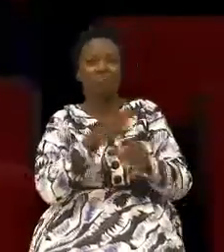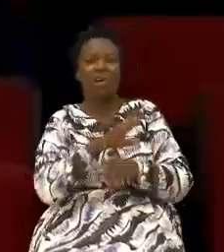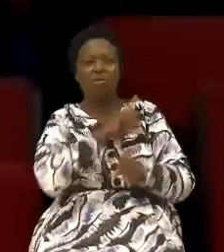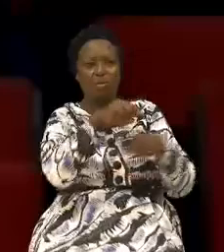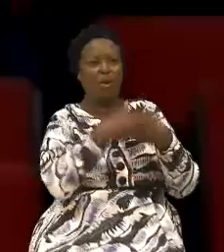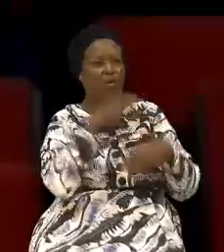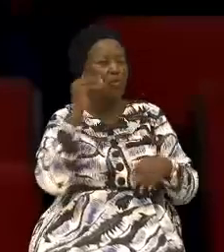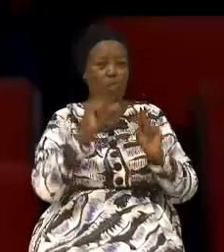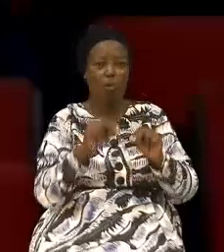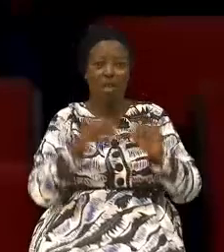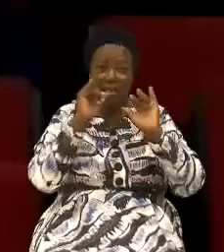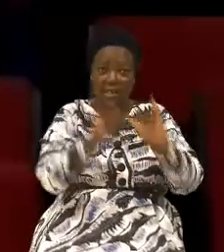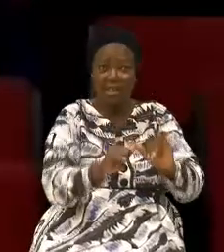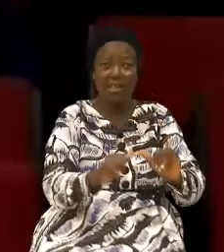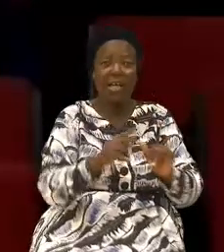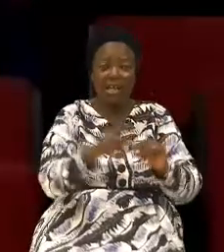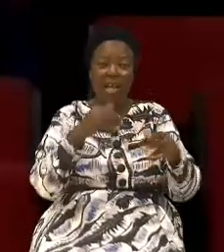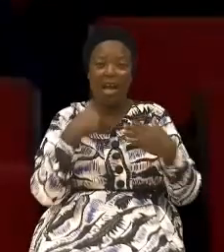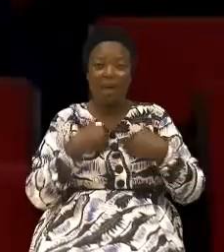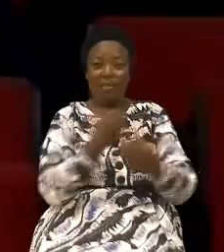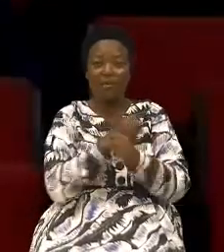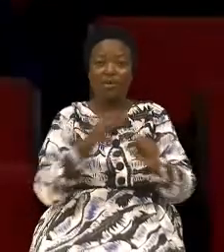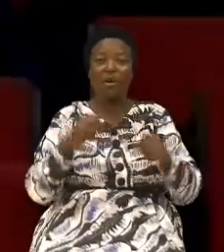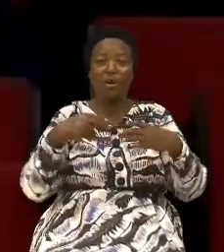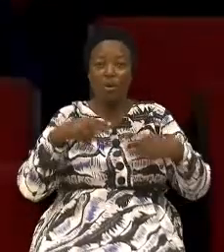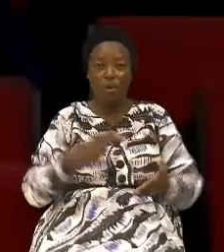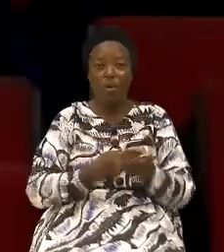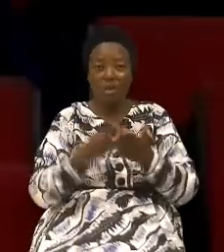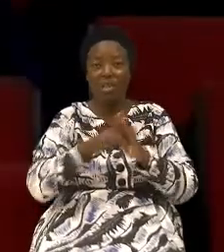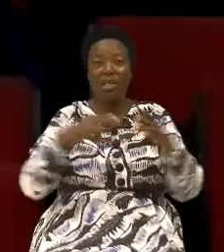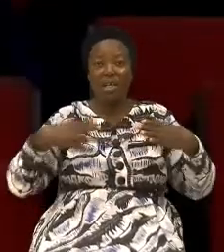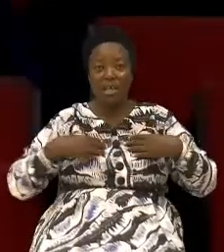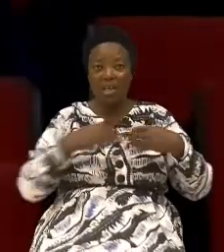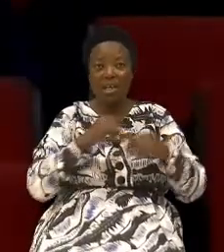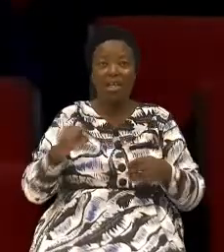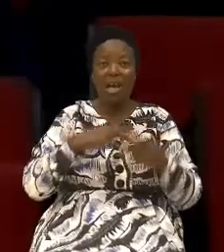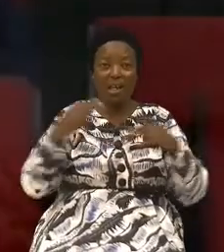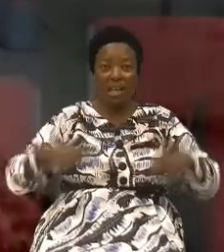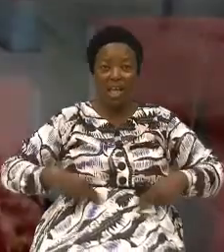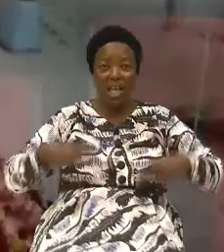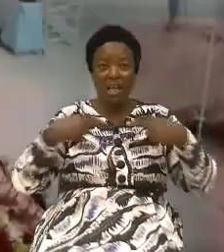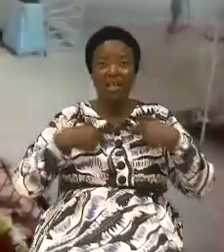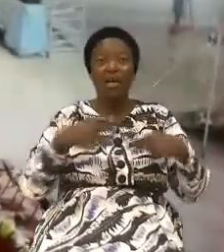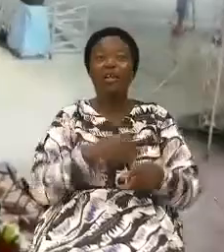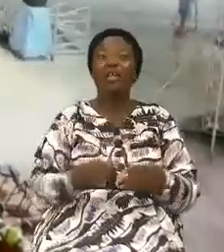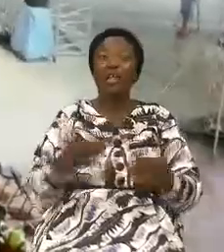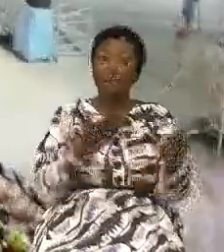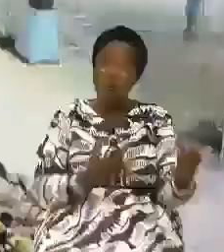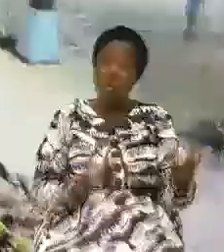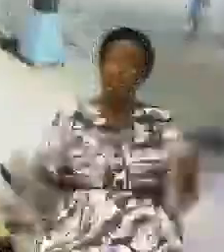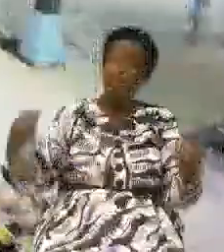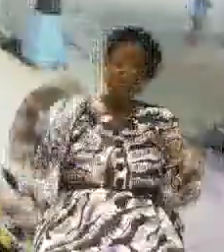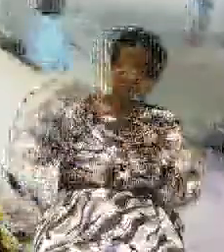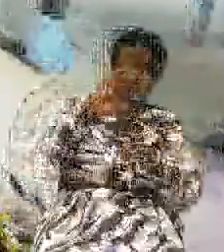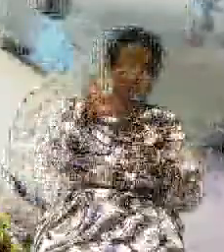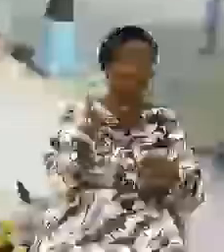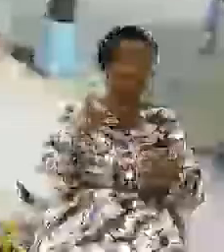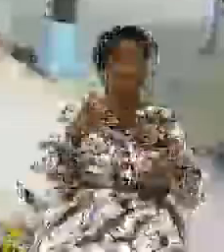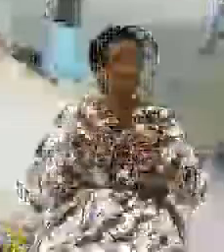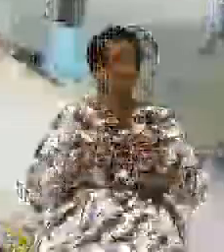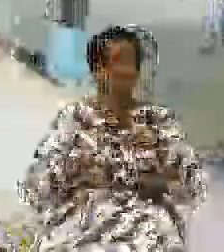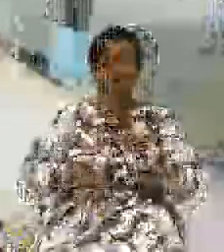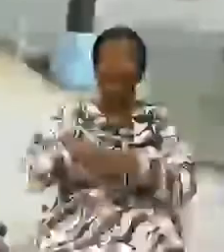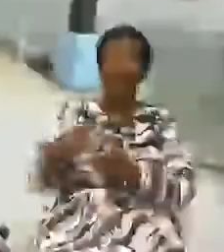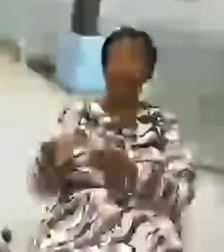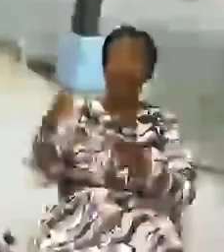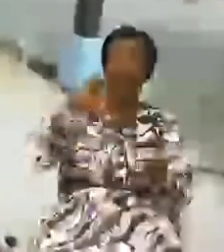have holiness, they have healing, they have health. Now they wait until they have outpouring, outflow,